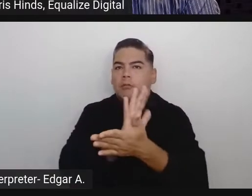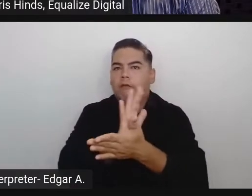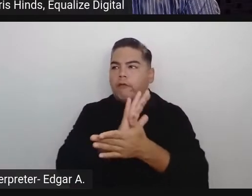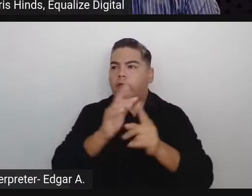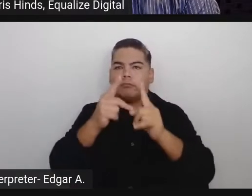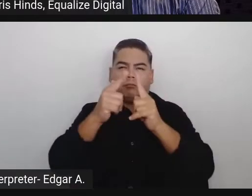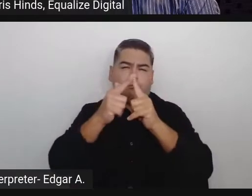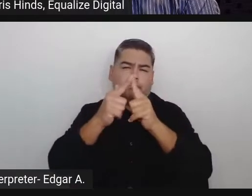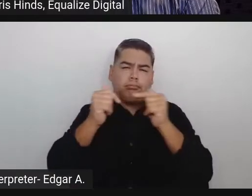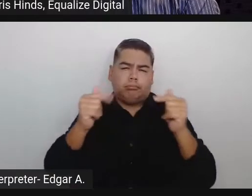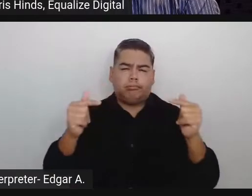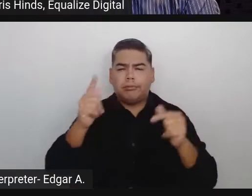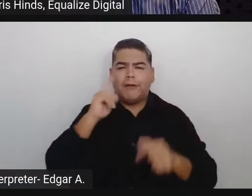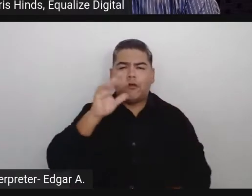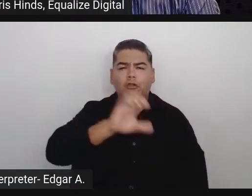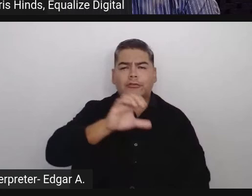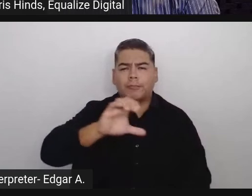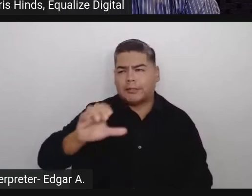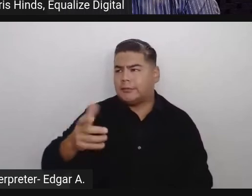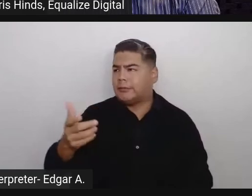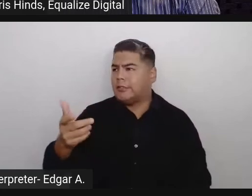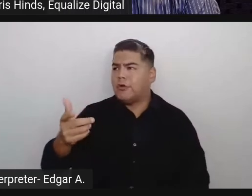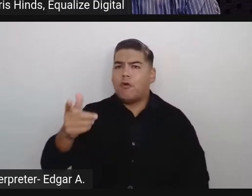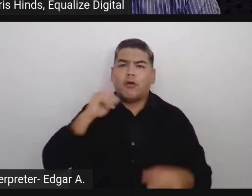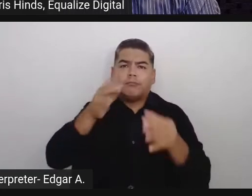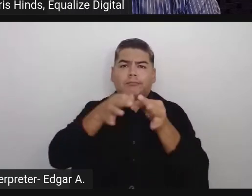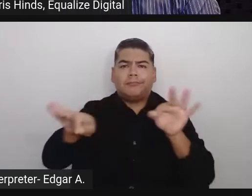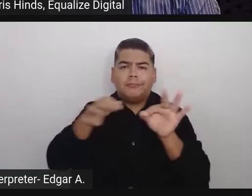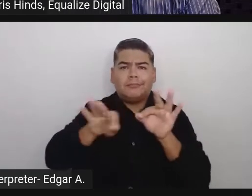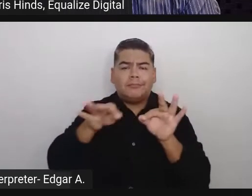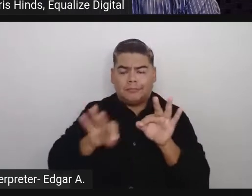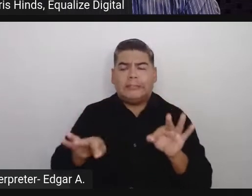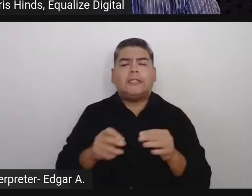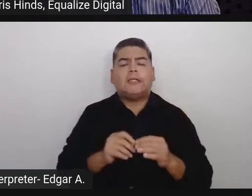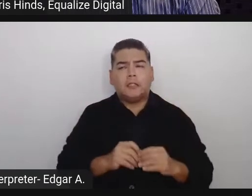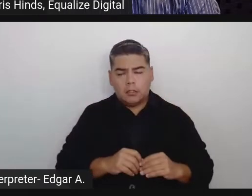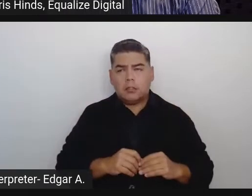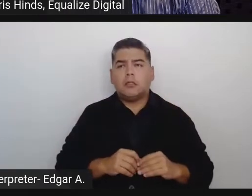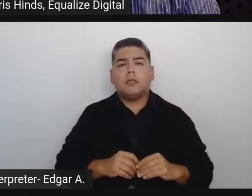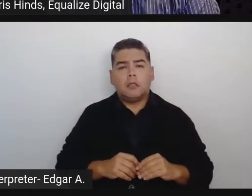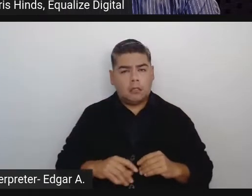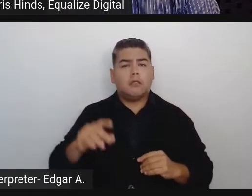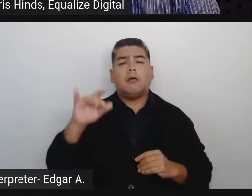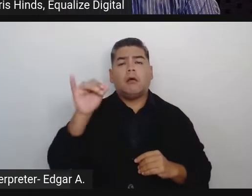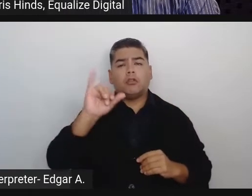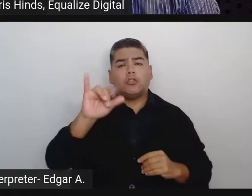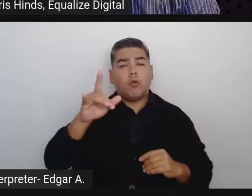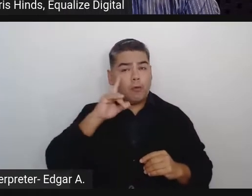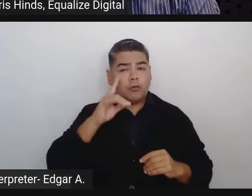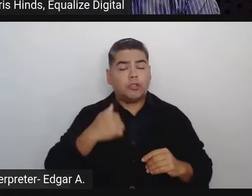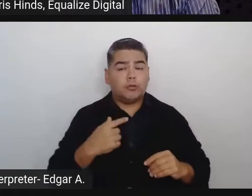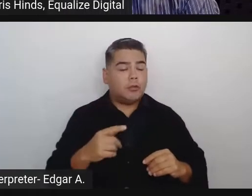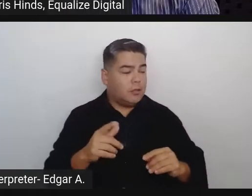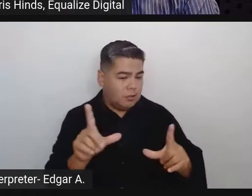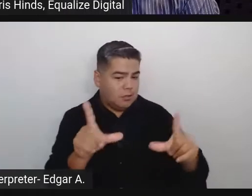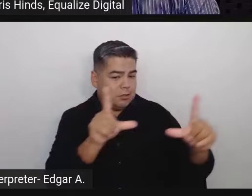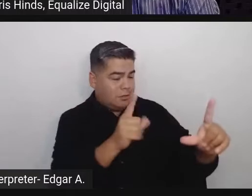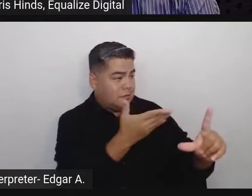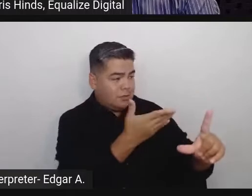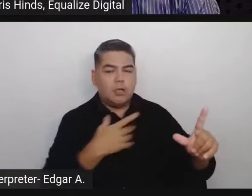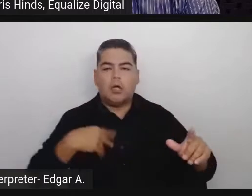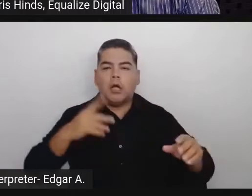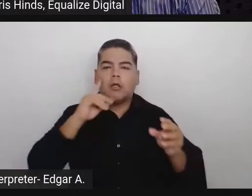services, like for captioning or transcripts, things like that. I also will do a live video call with them to show them around the site